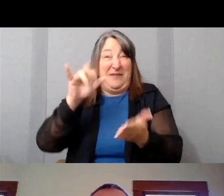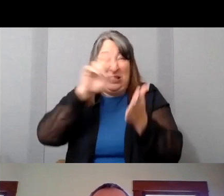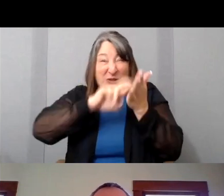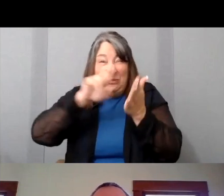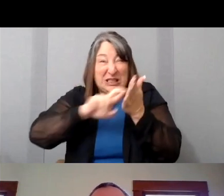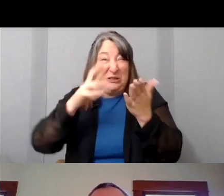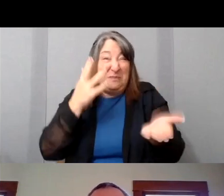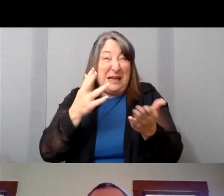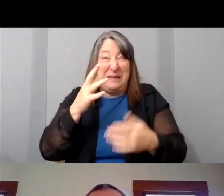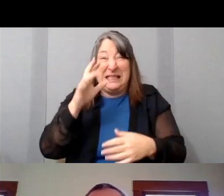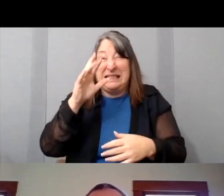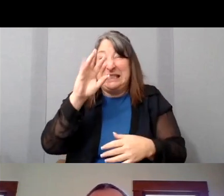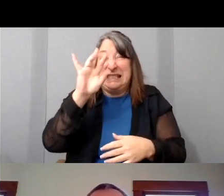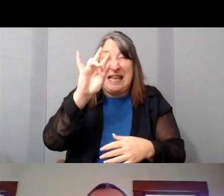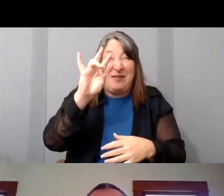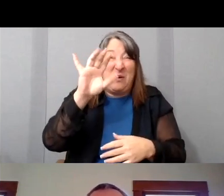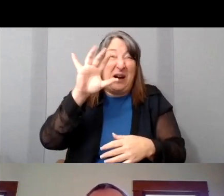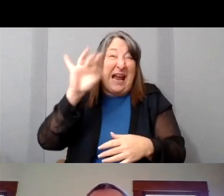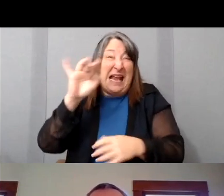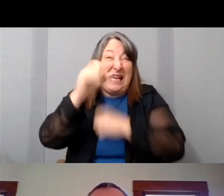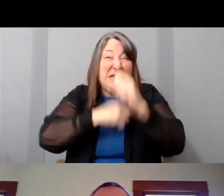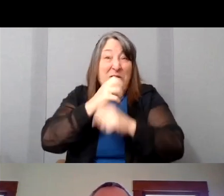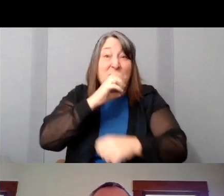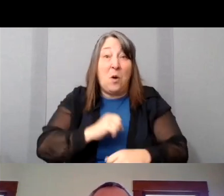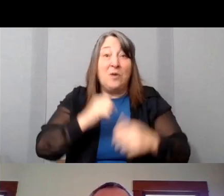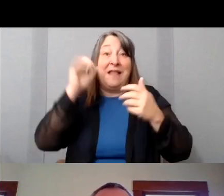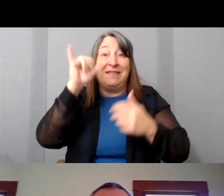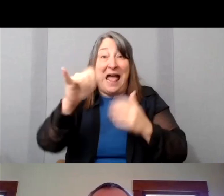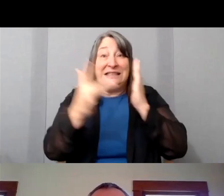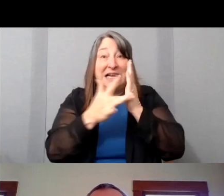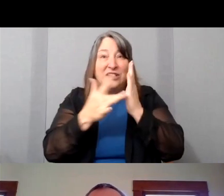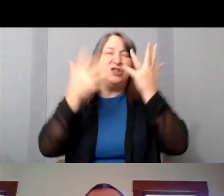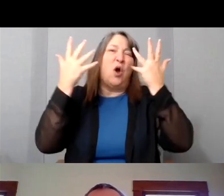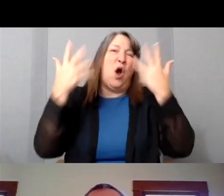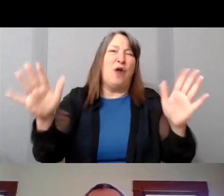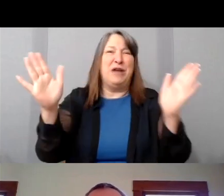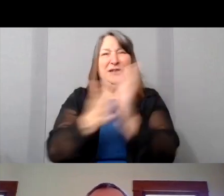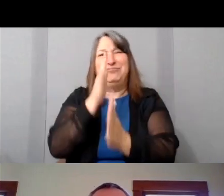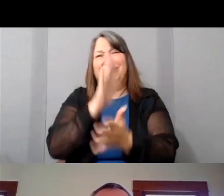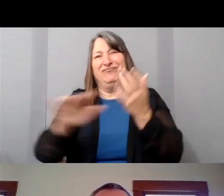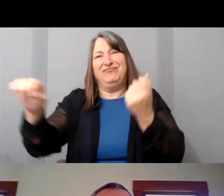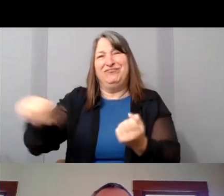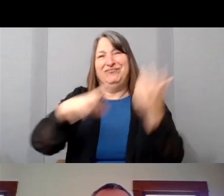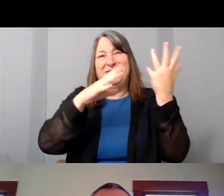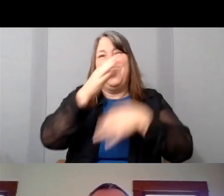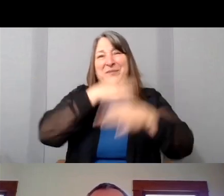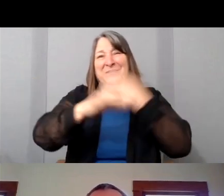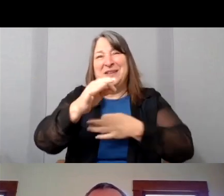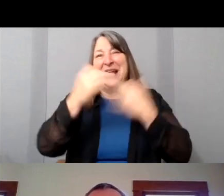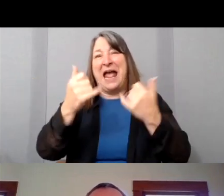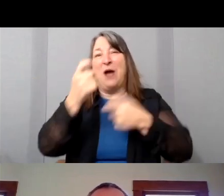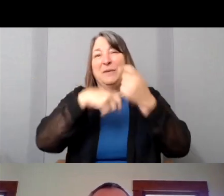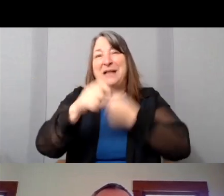And already the technology they were using had been completely replaced by Zoom and chat